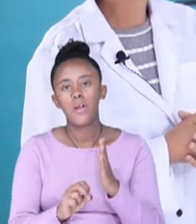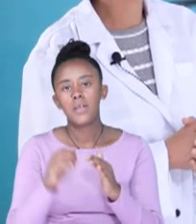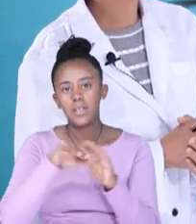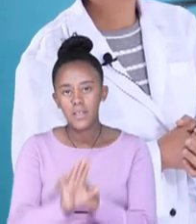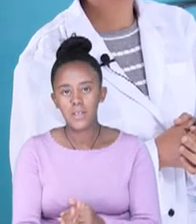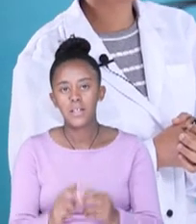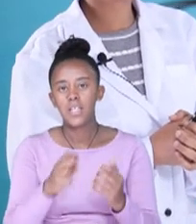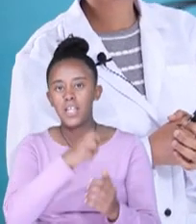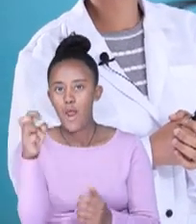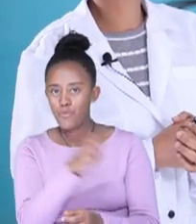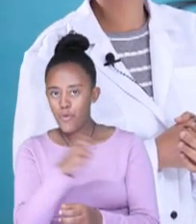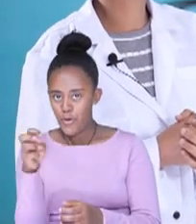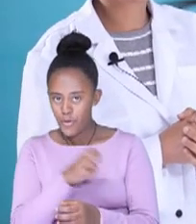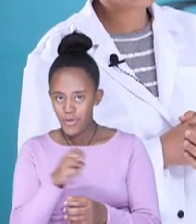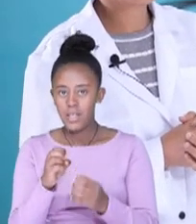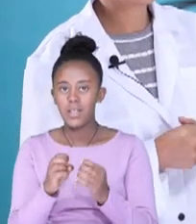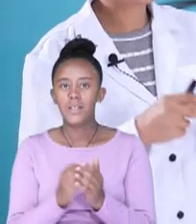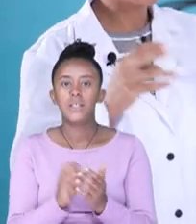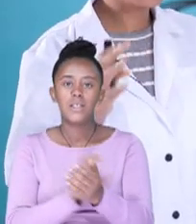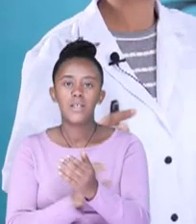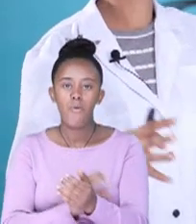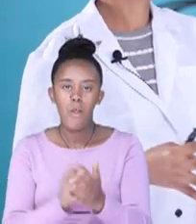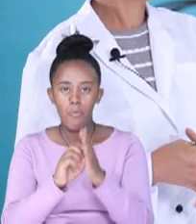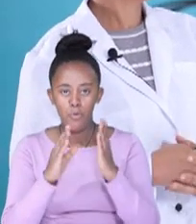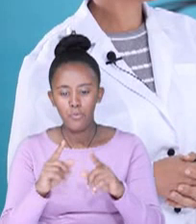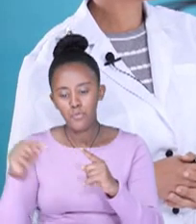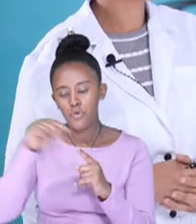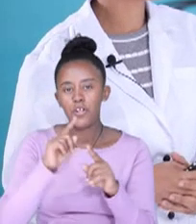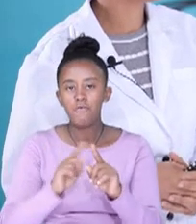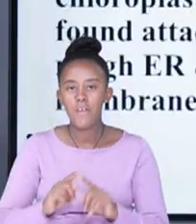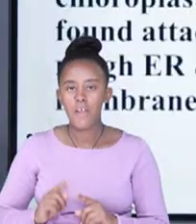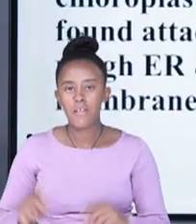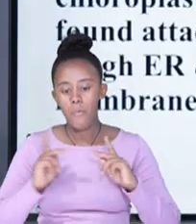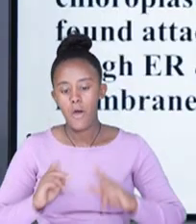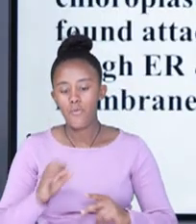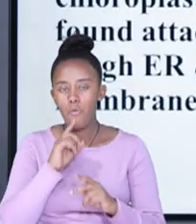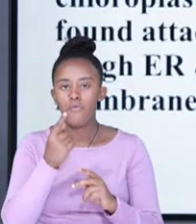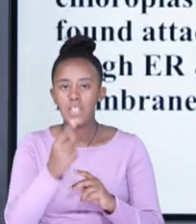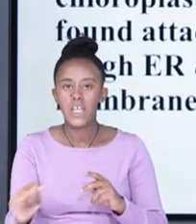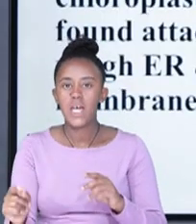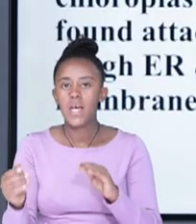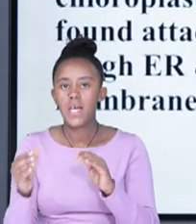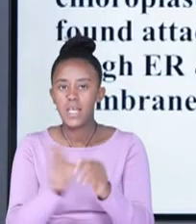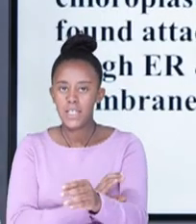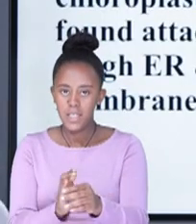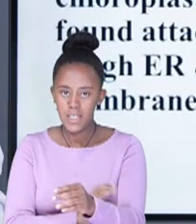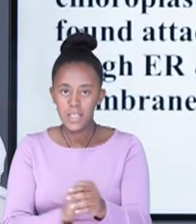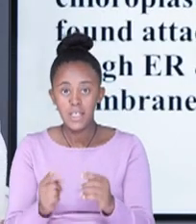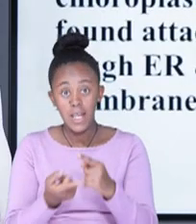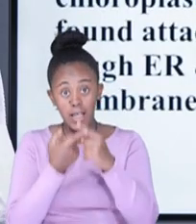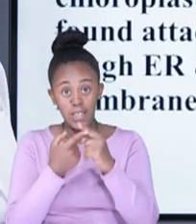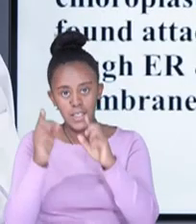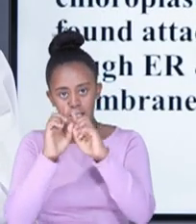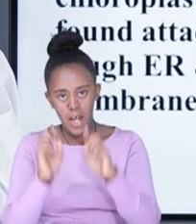in transporting cellular products to different part of the cell. The next